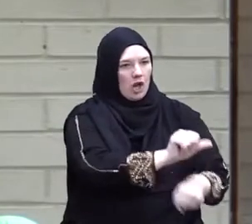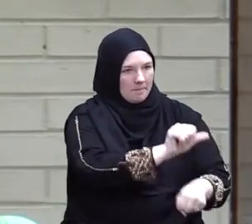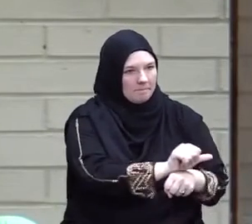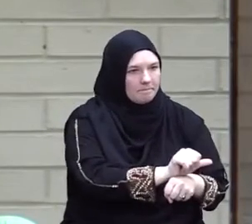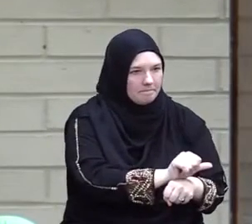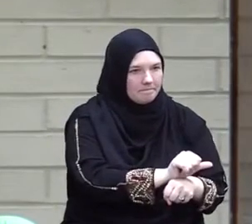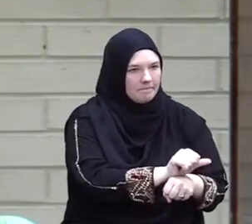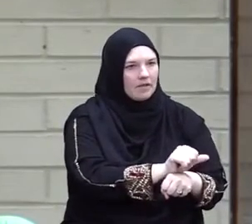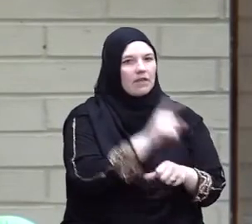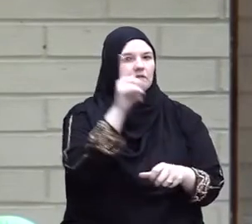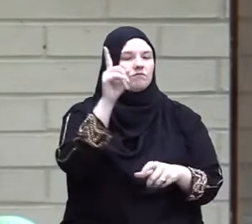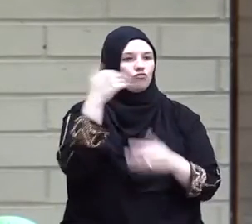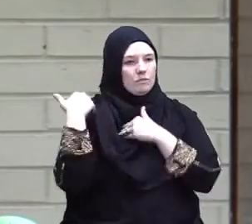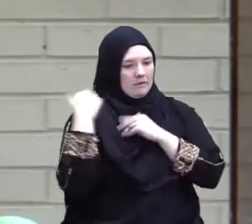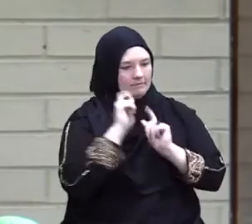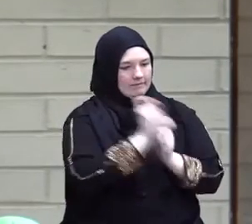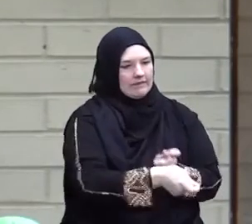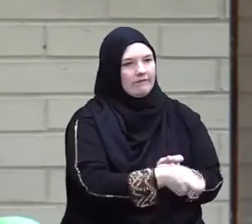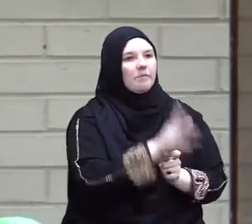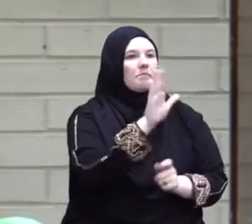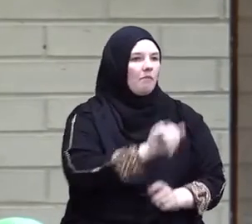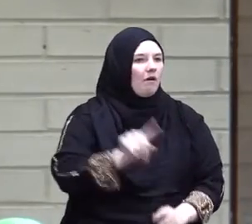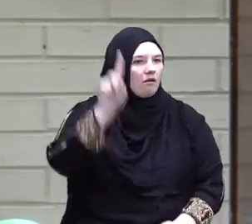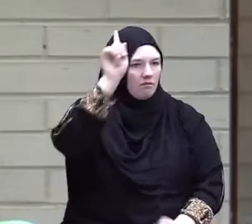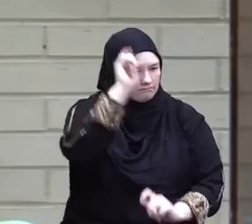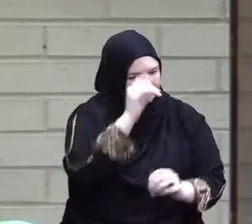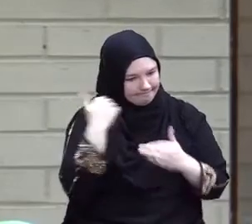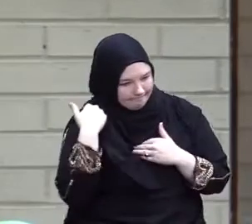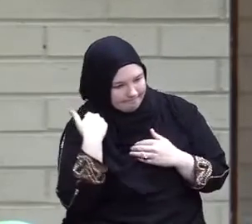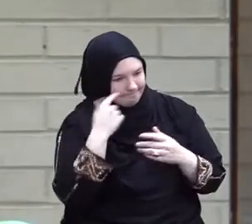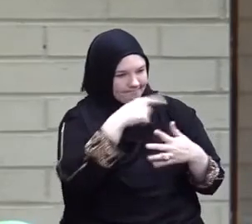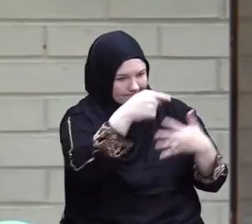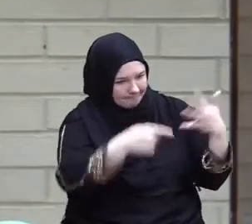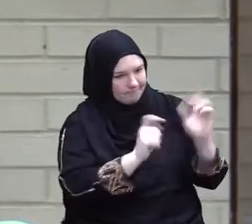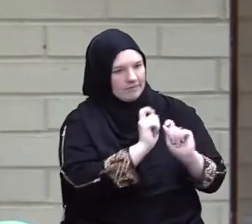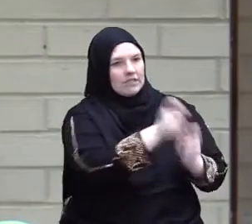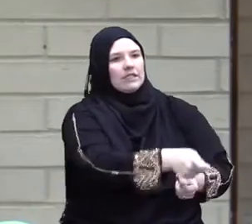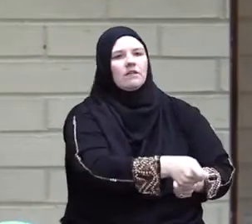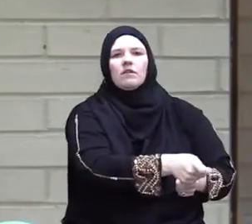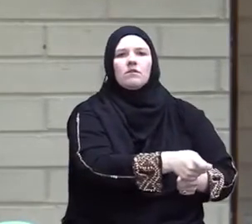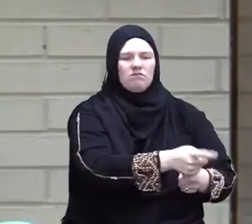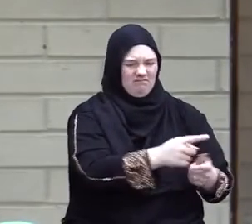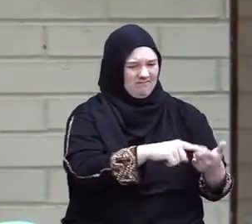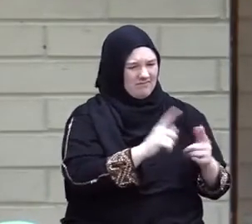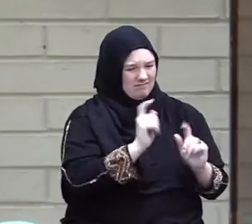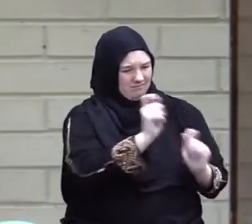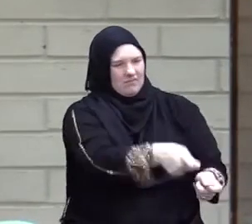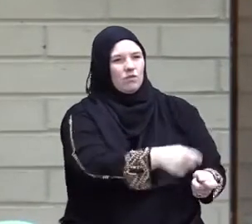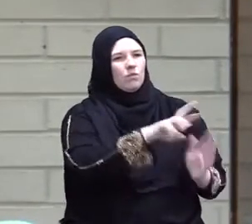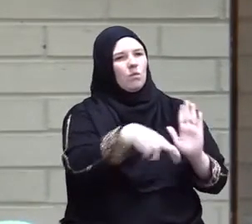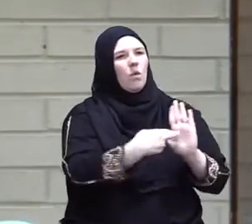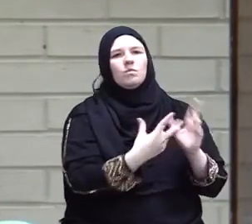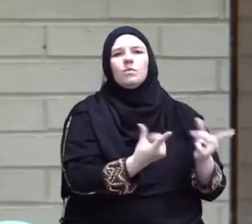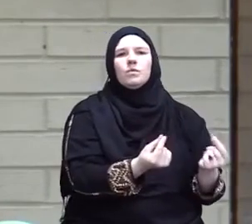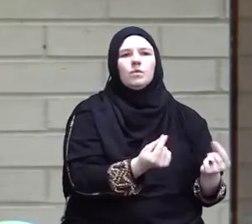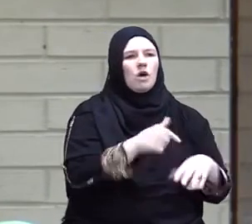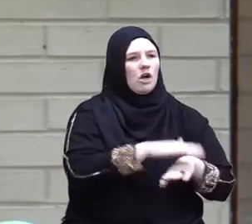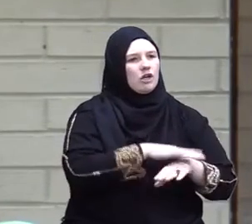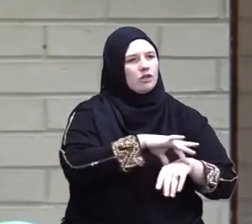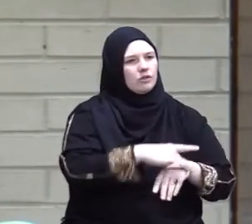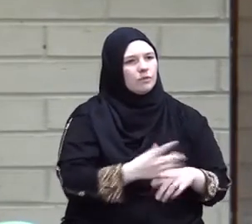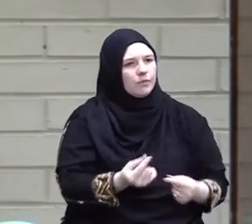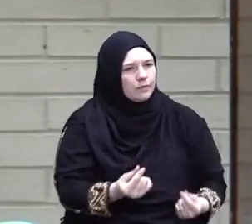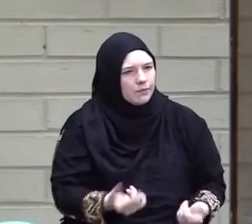is appointed by Allah. So what is he designated to do on earth?